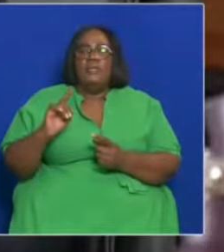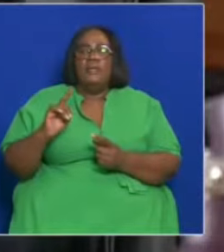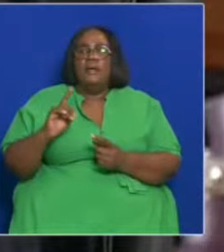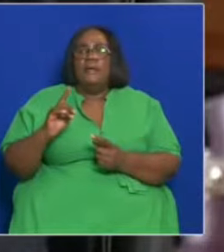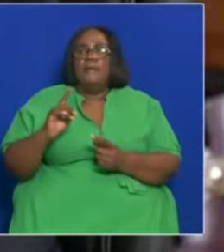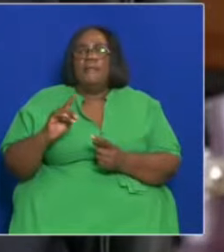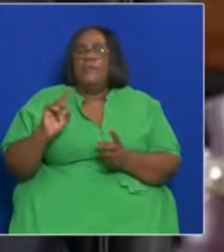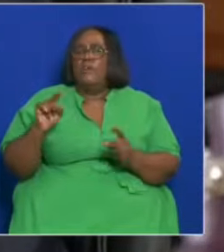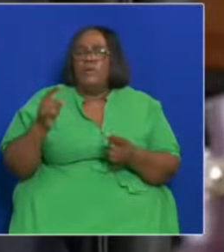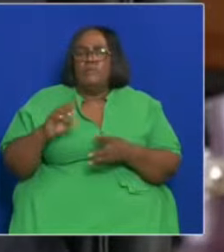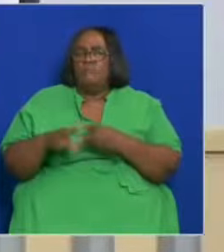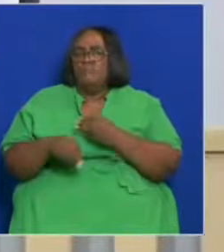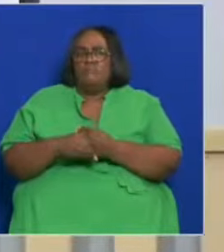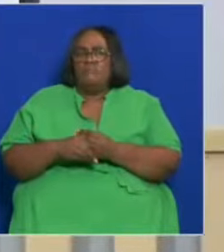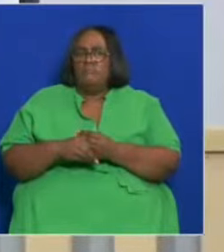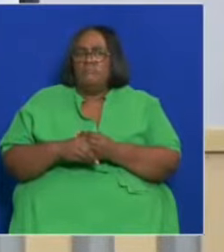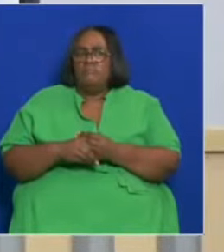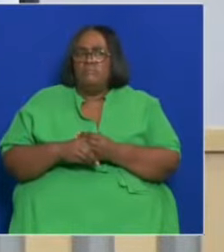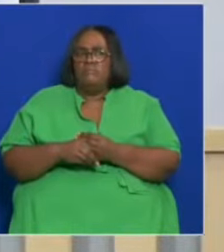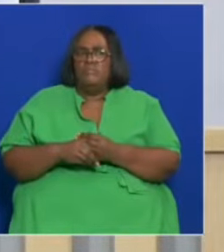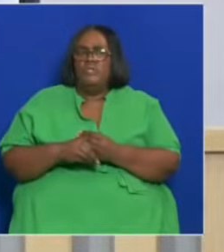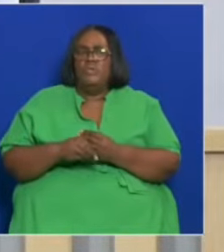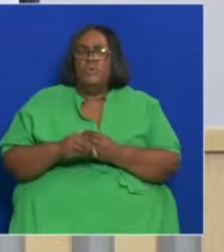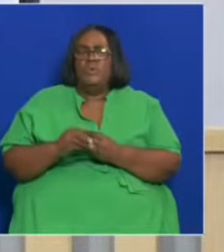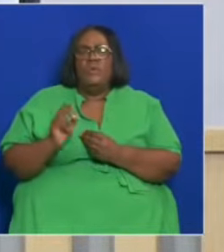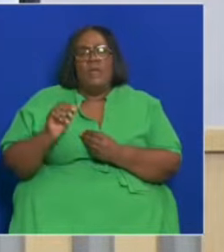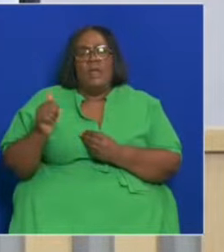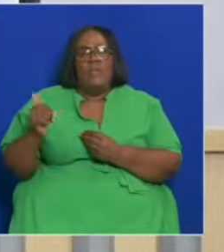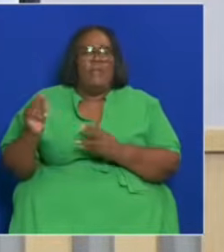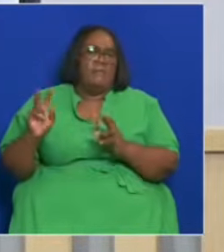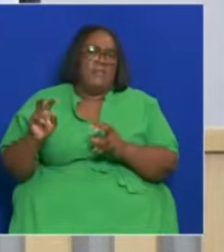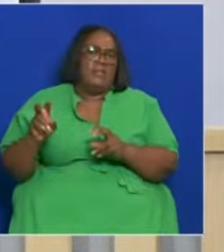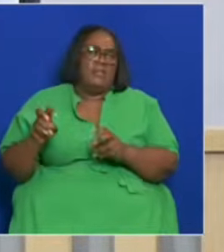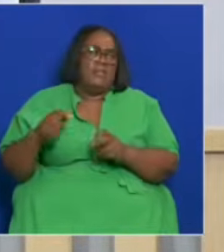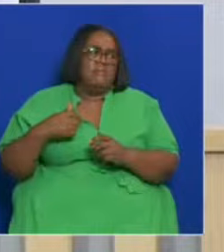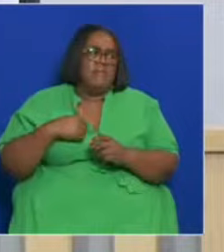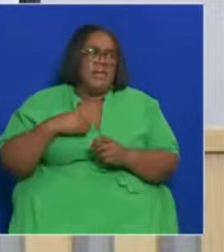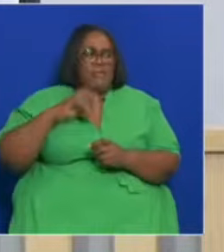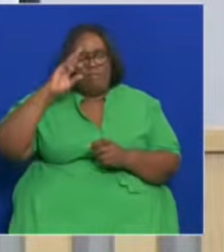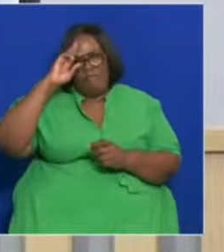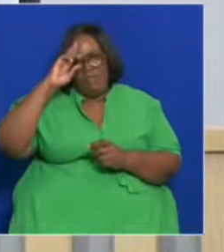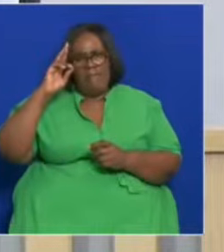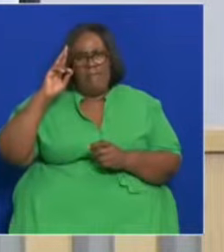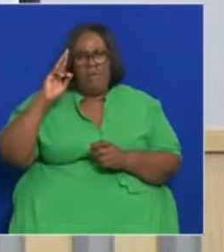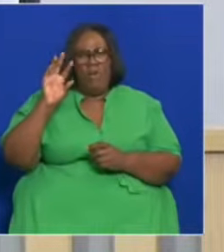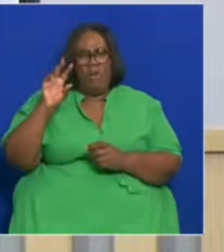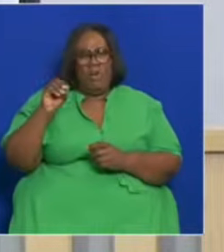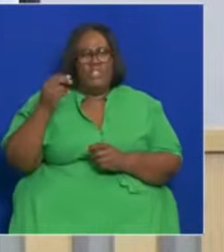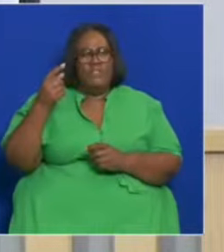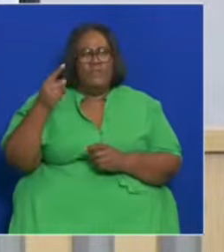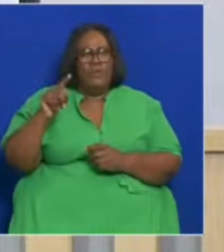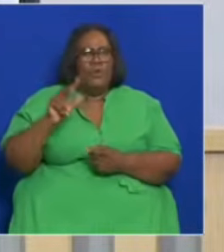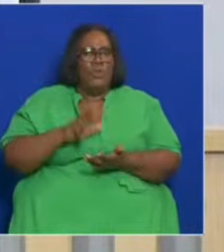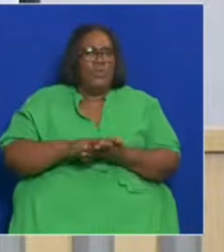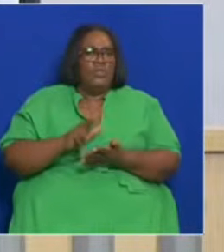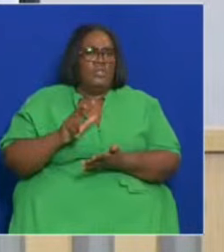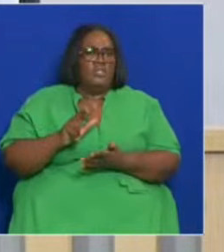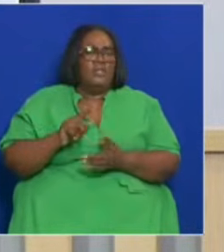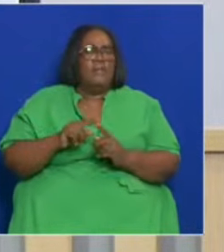I cannot recall asking for authorization. I don't think I would have asked for authorization when I knew that the blue lights matter has been